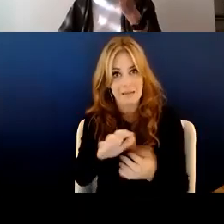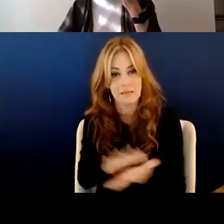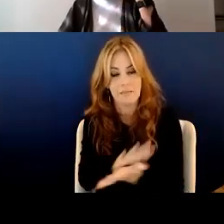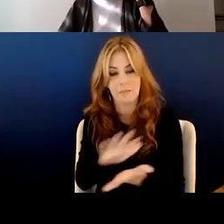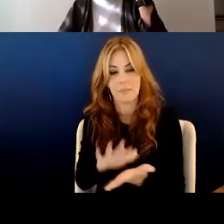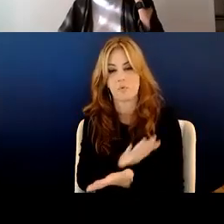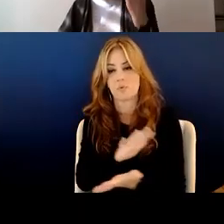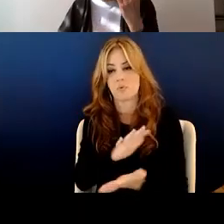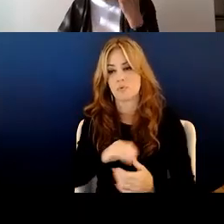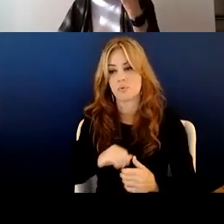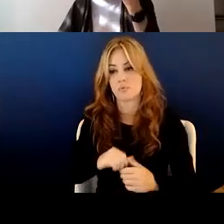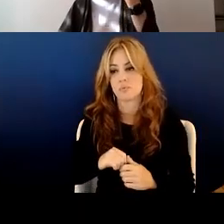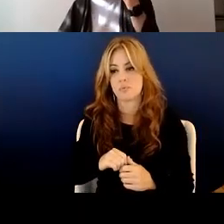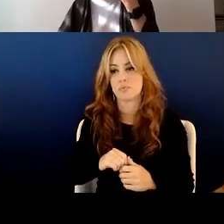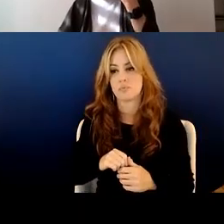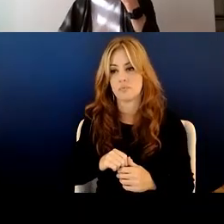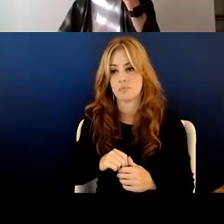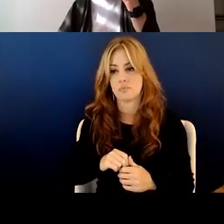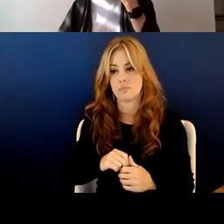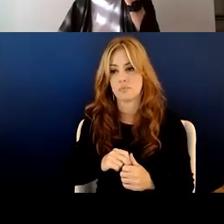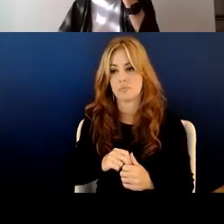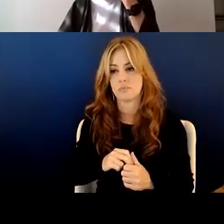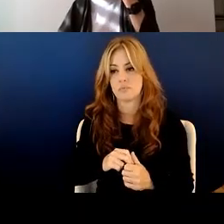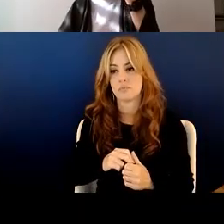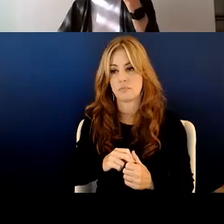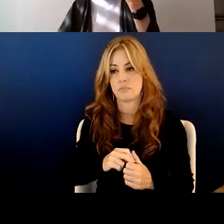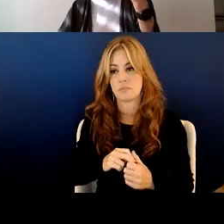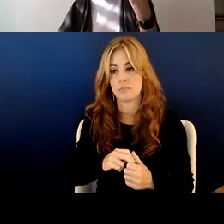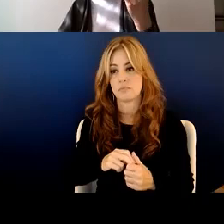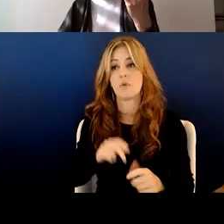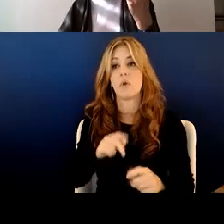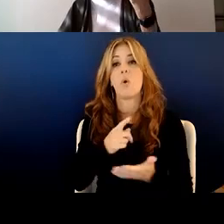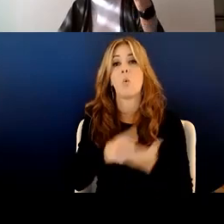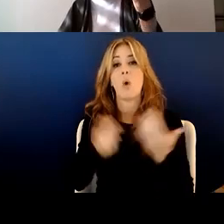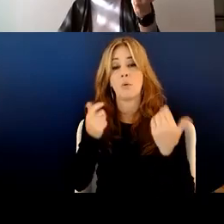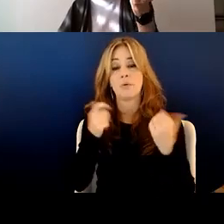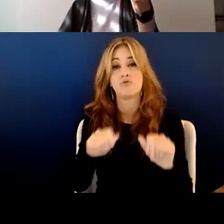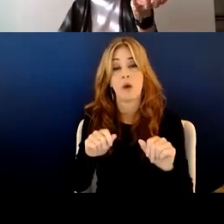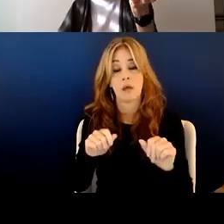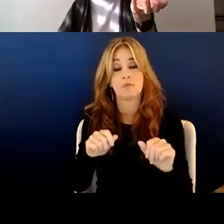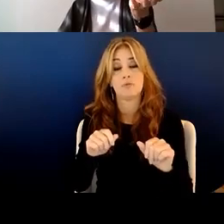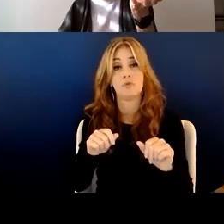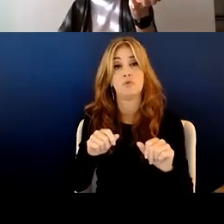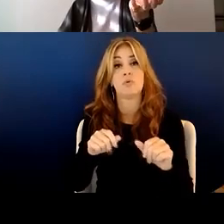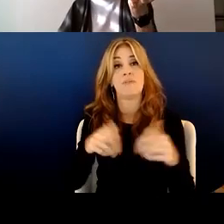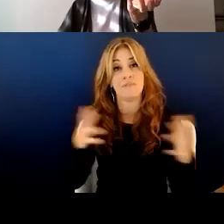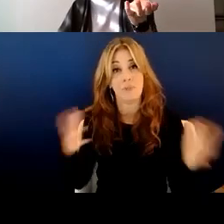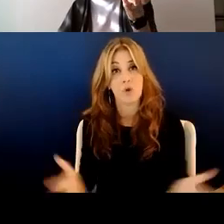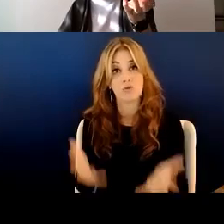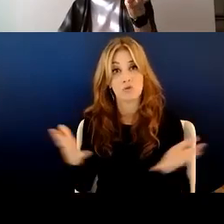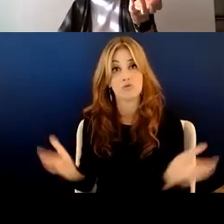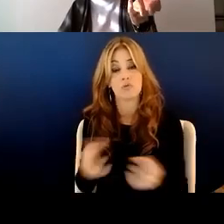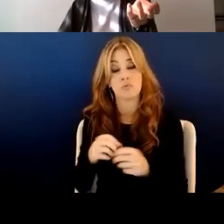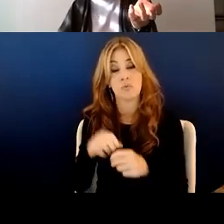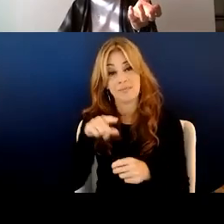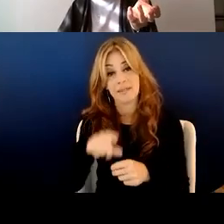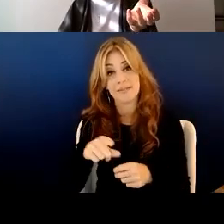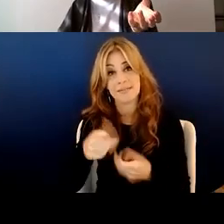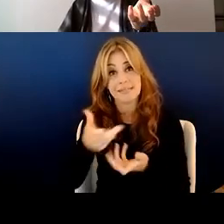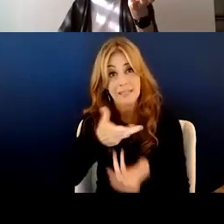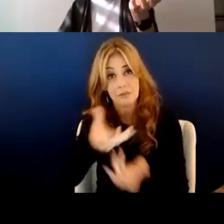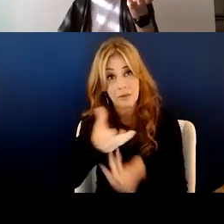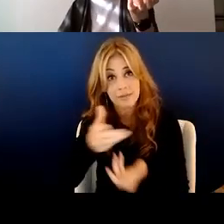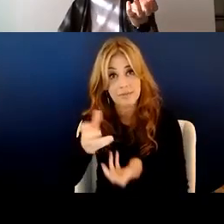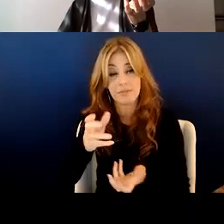think that the mindset of what we're trying to cultivate in the use of this interactive